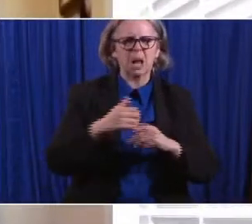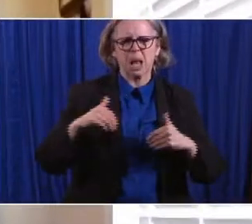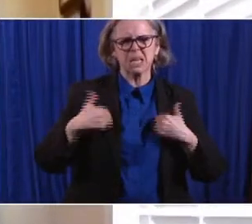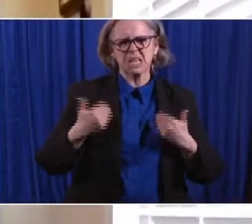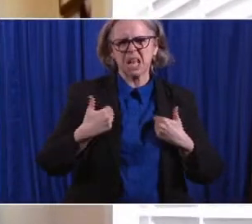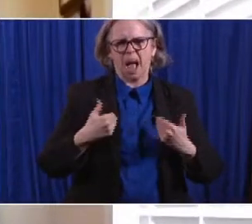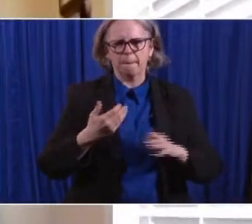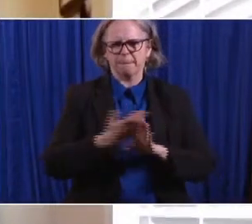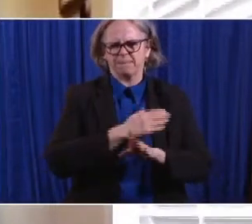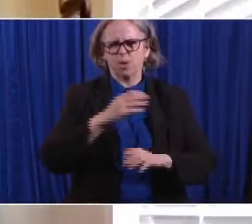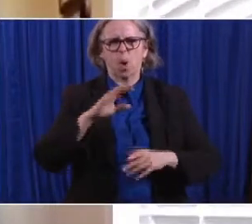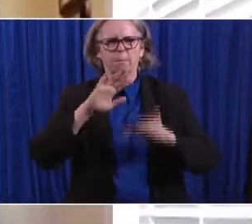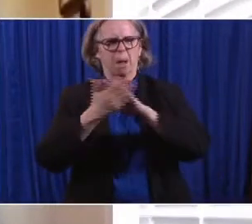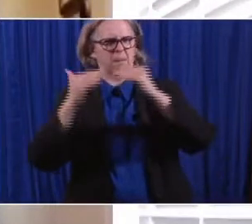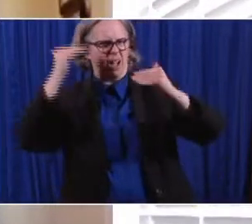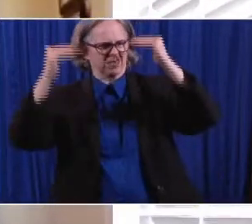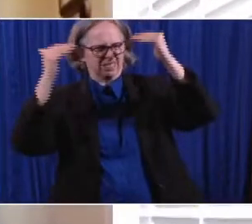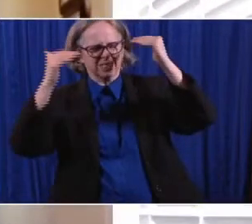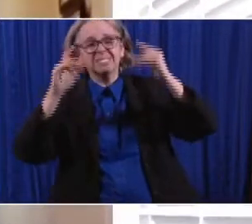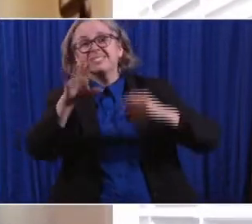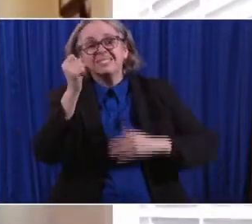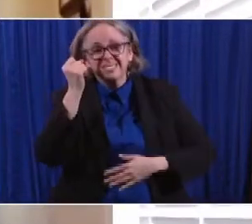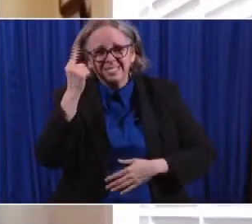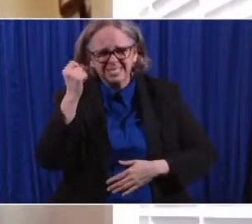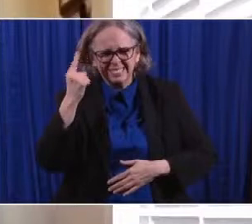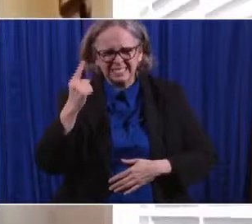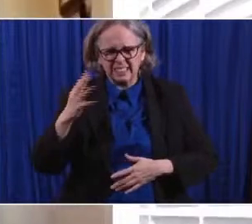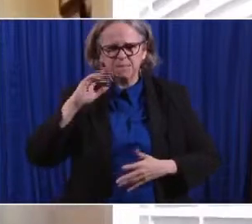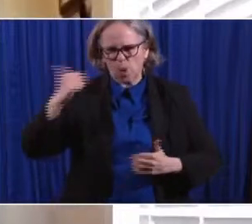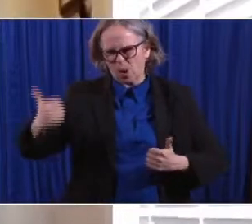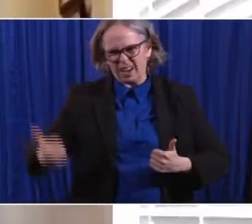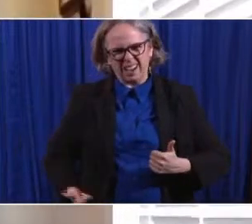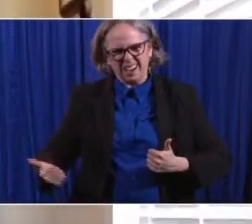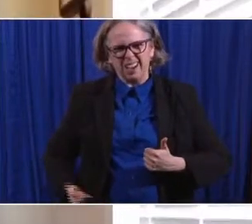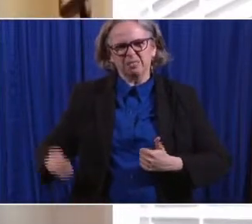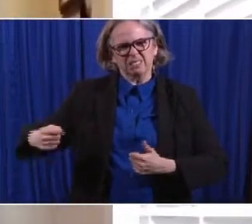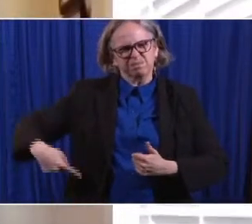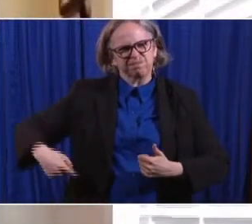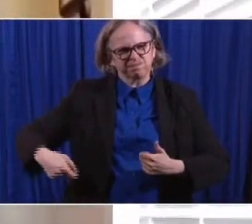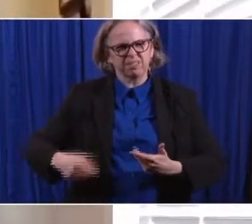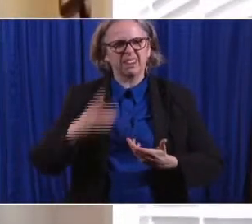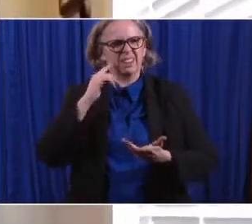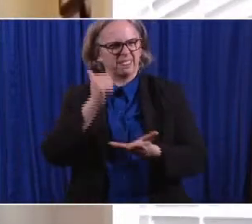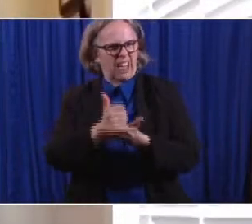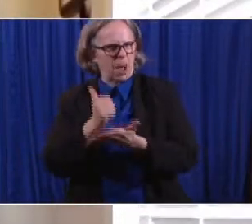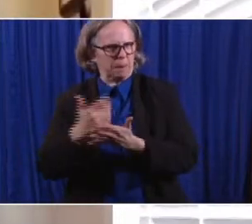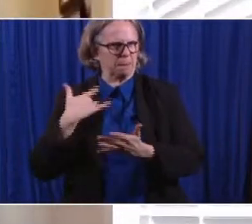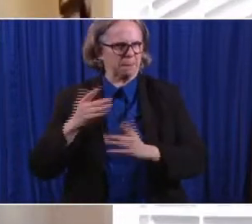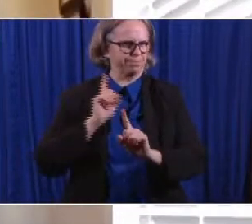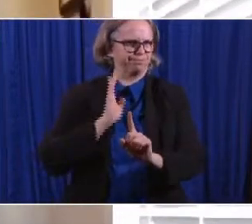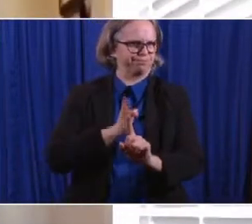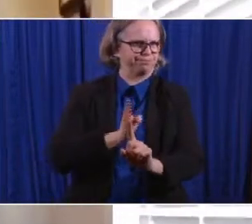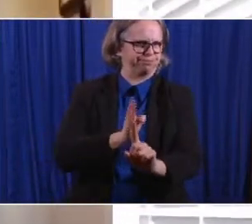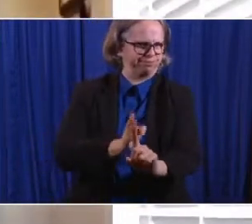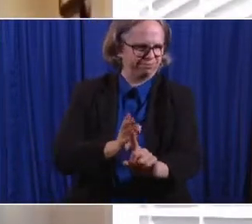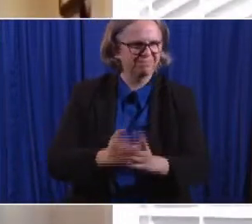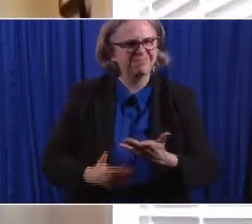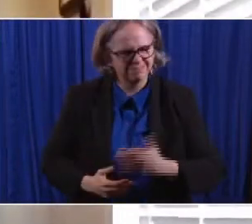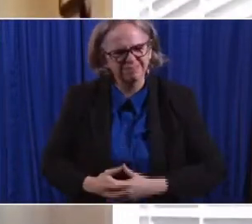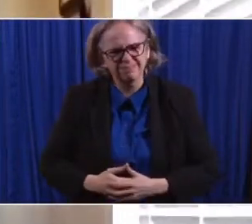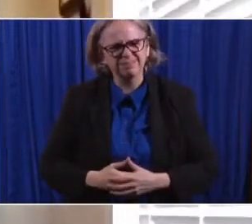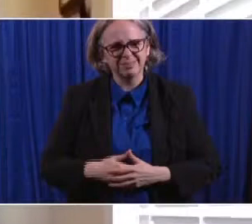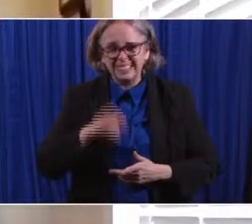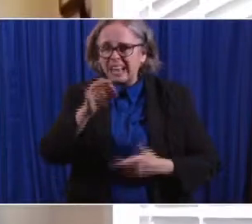noted, they require injectable insulin therapy right from the start. So if you developed